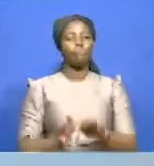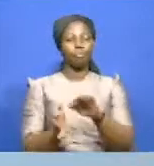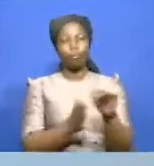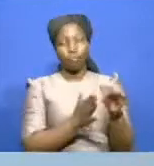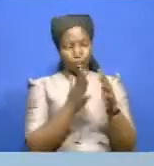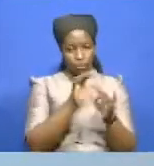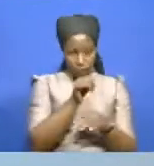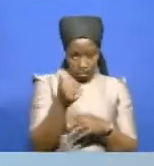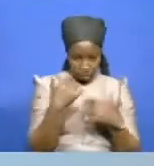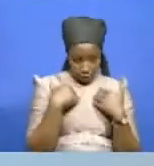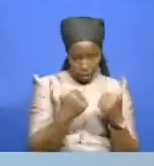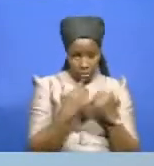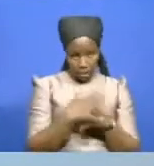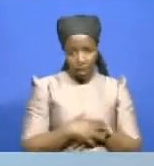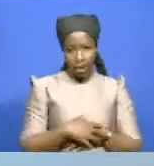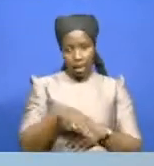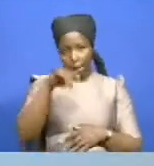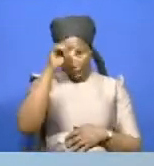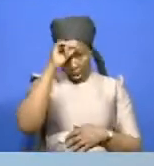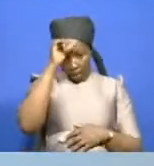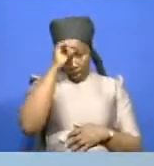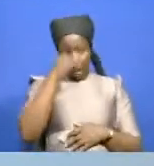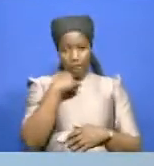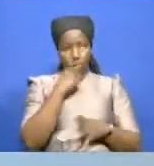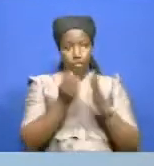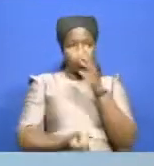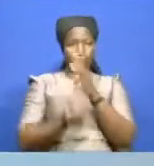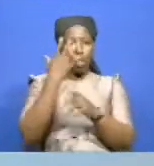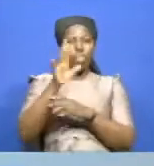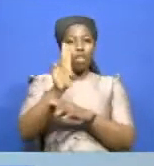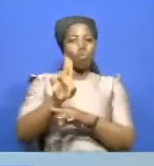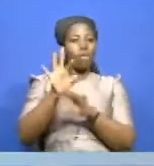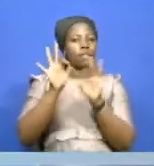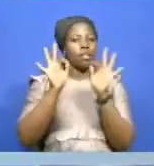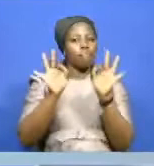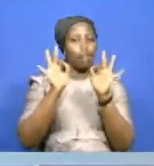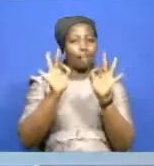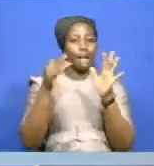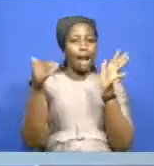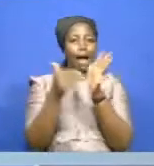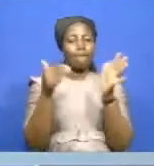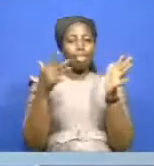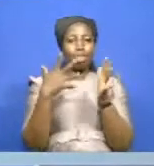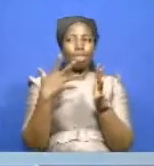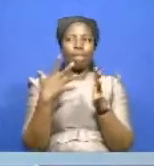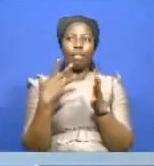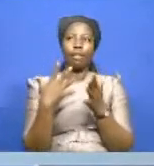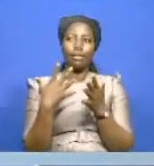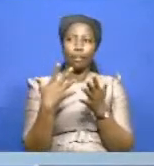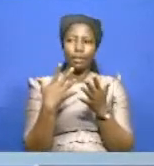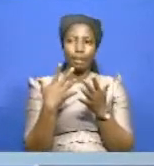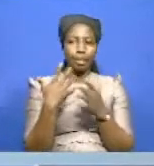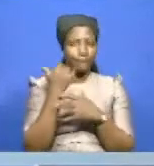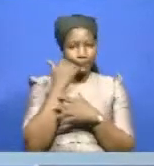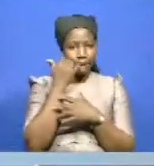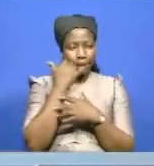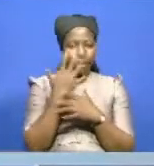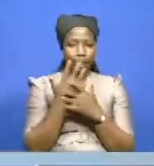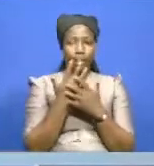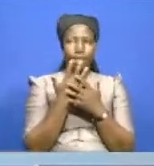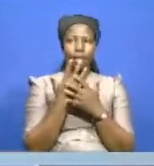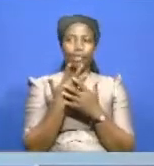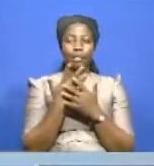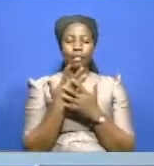March as well, the government has launched the use of smart anti-epidemic robot technology, which will be used to monitor